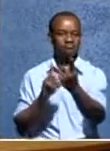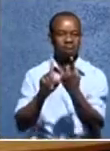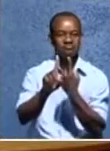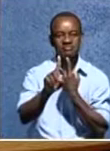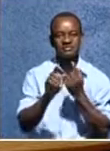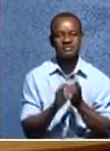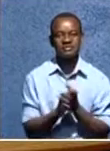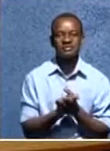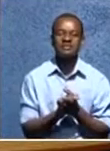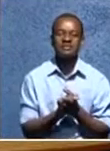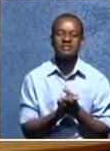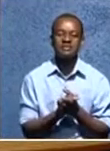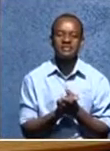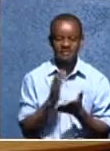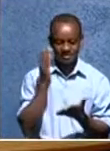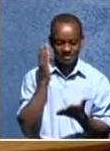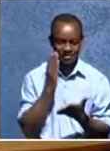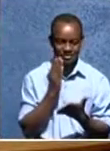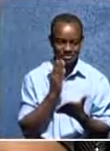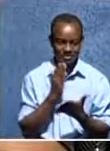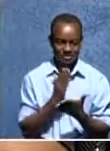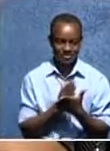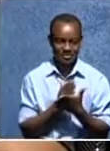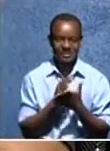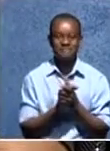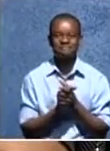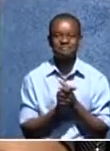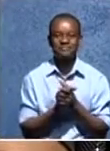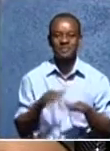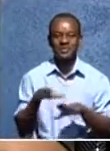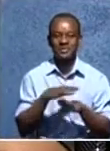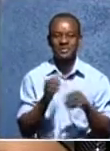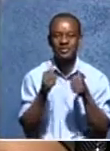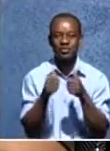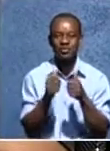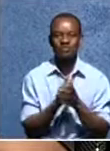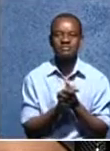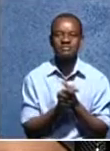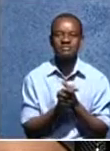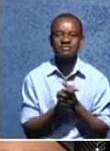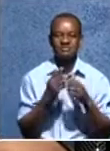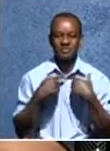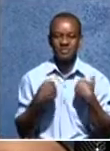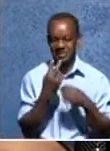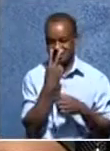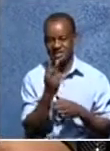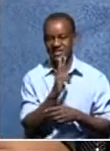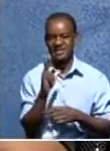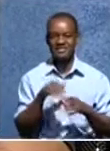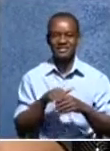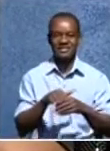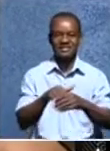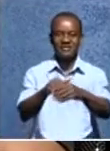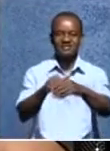is definitely a big increase that we have seen. And we definitely see the appetite for travel within the